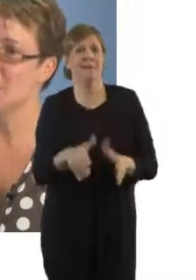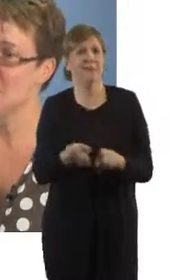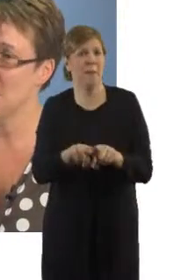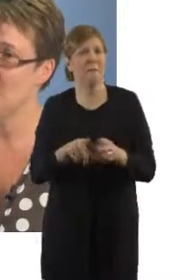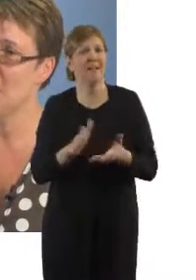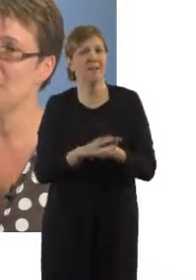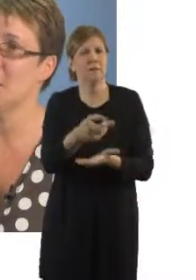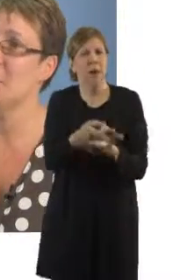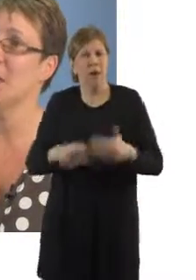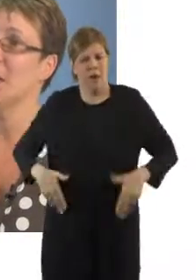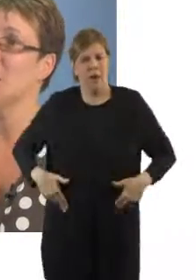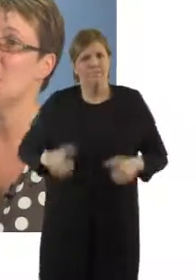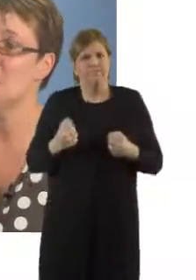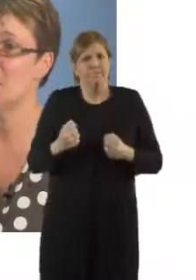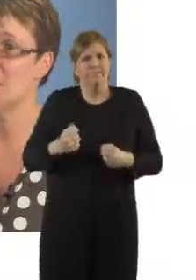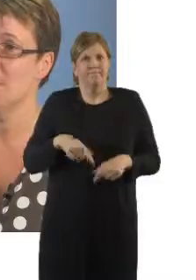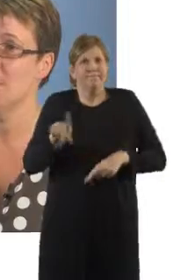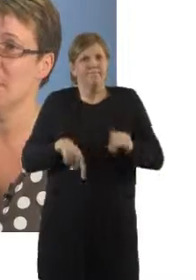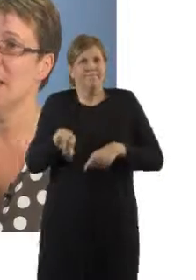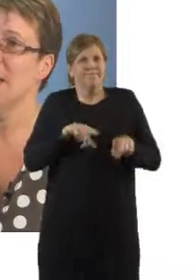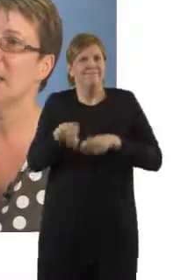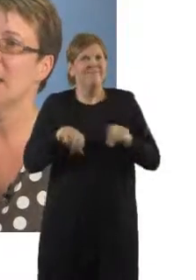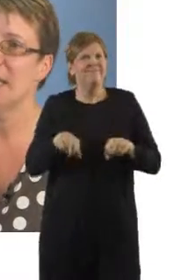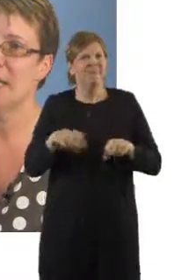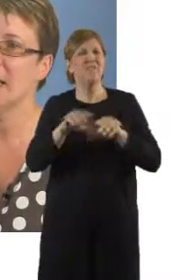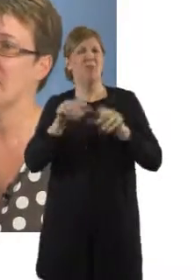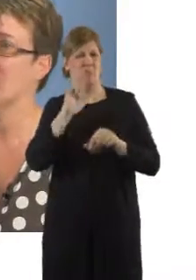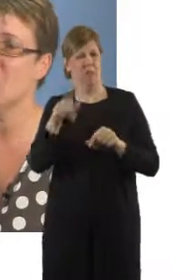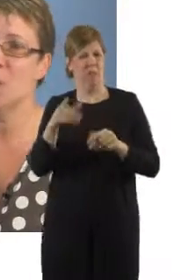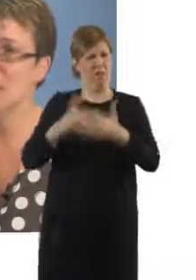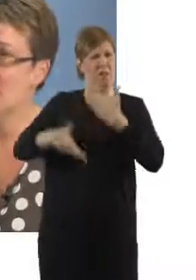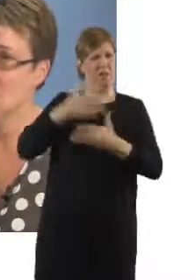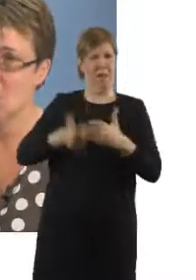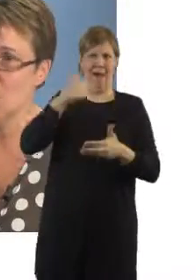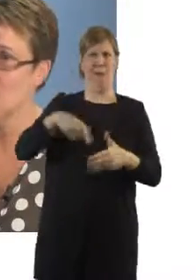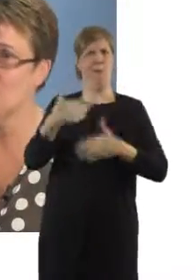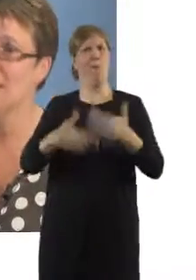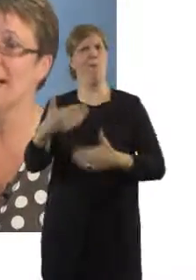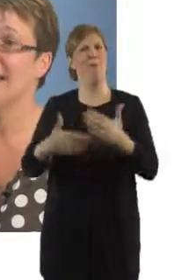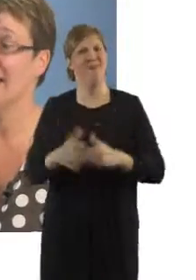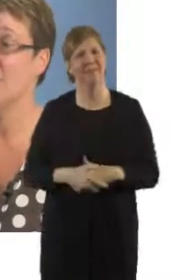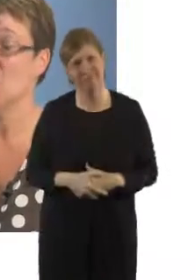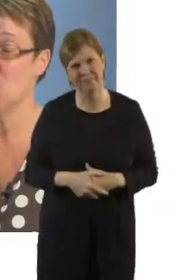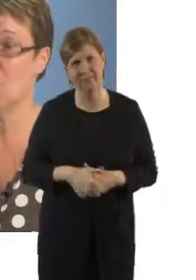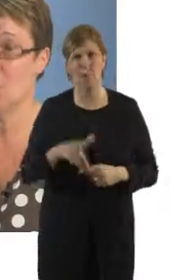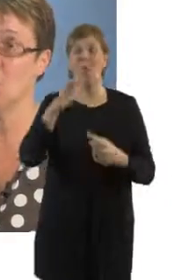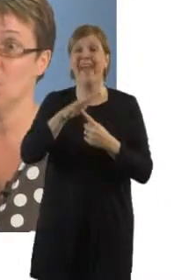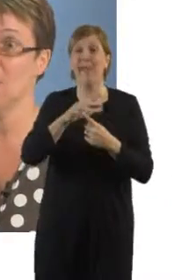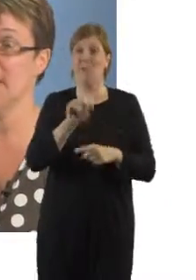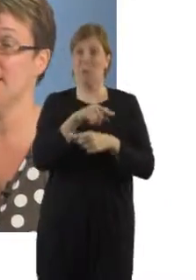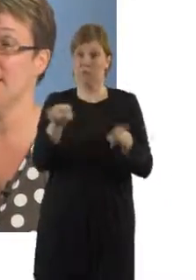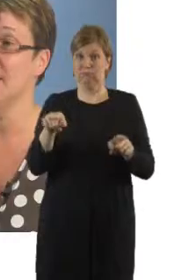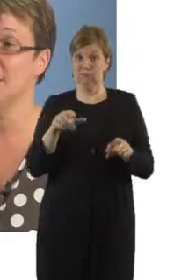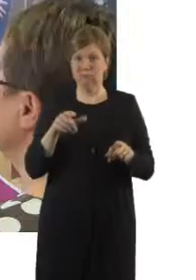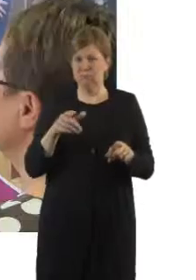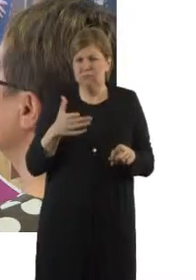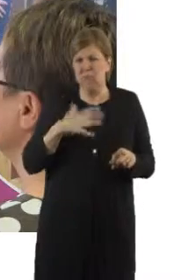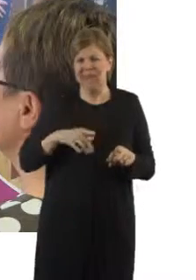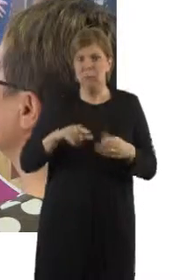The physiotherapist will have explained how to do these. The key thing is that they don't take long to do, and you can even do them while you're watching